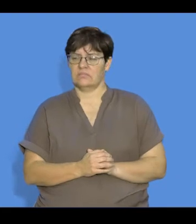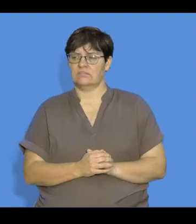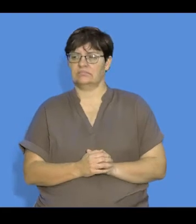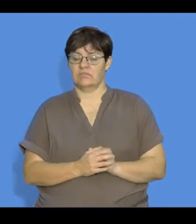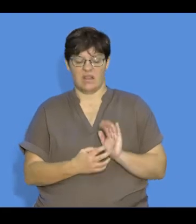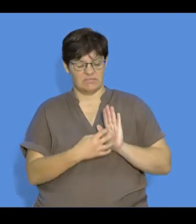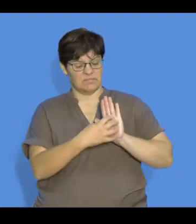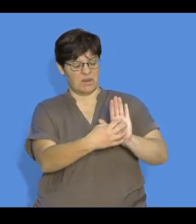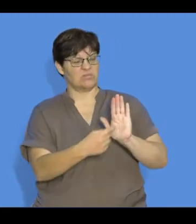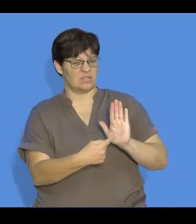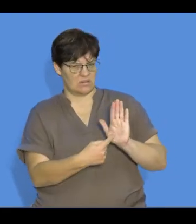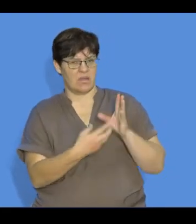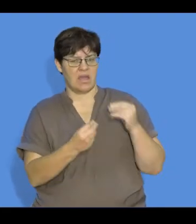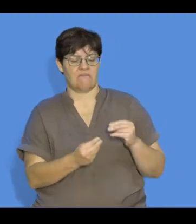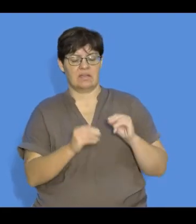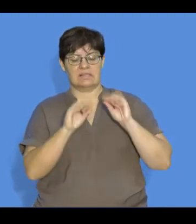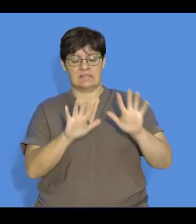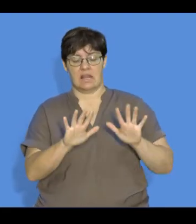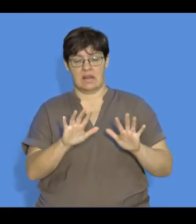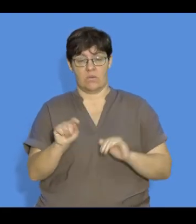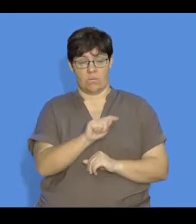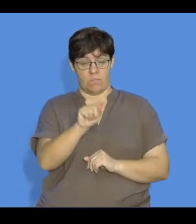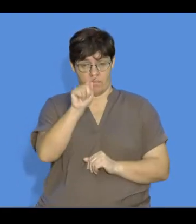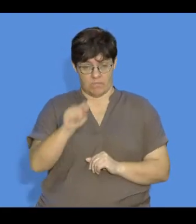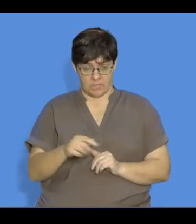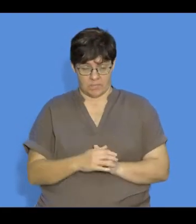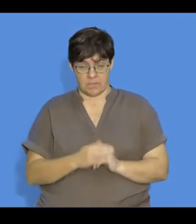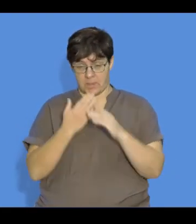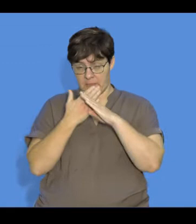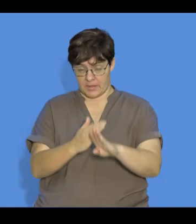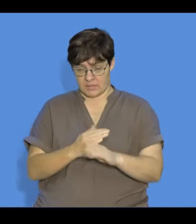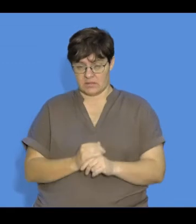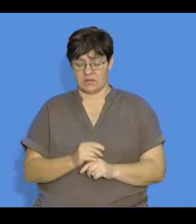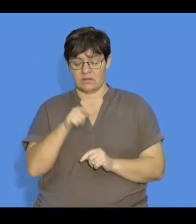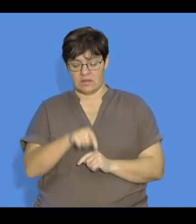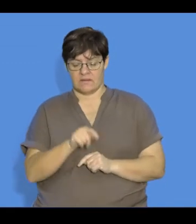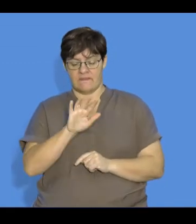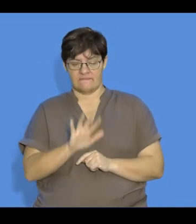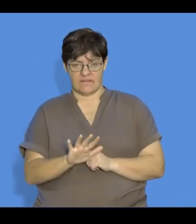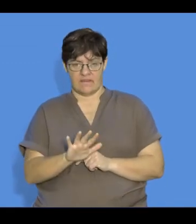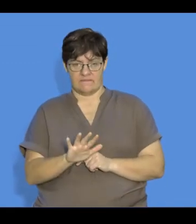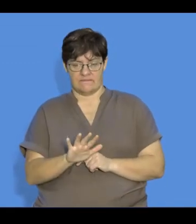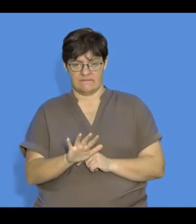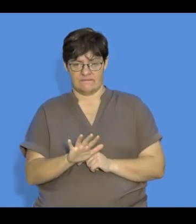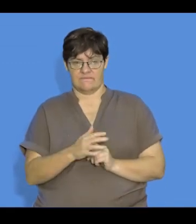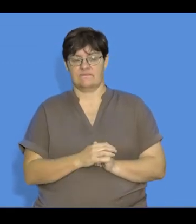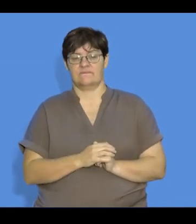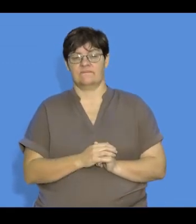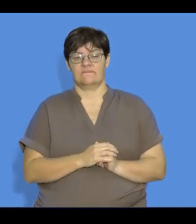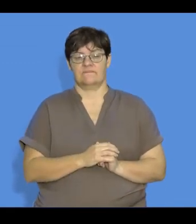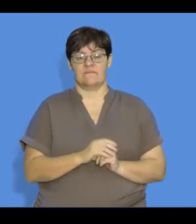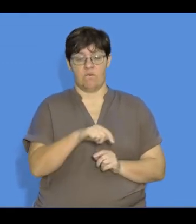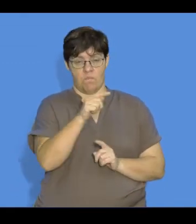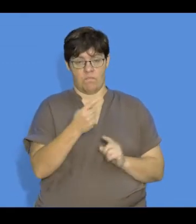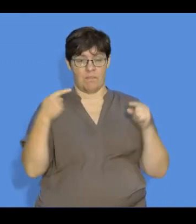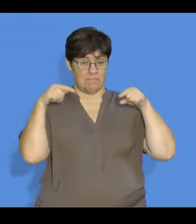where we had the 10 ohm resistor that was connected in a branch circuit or which is in parallel